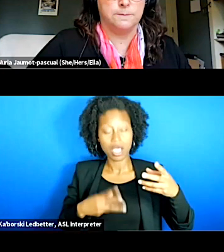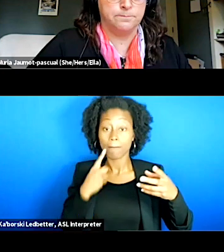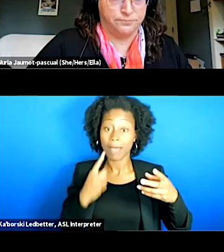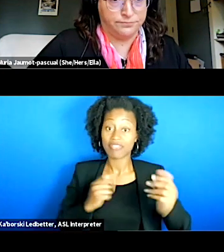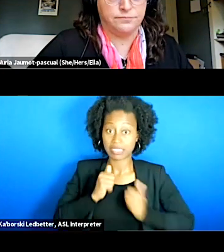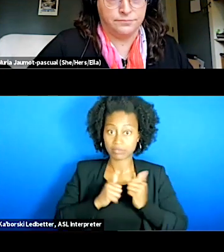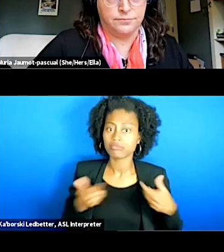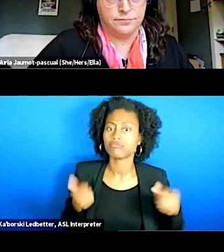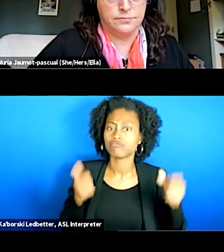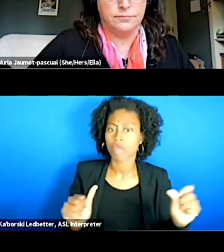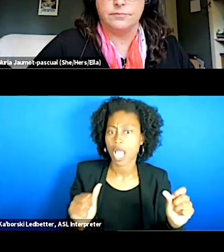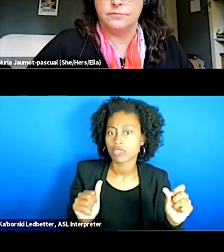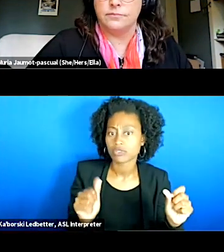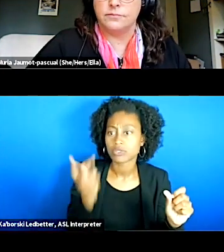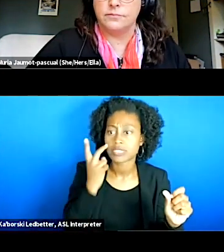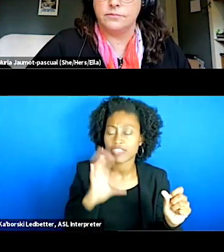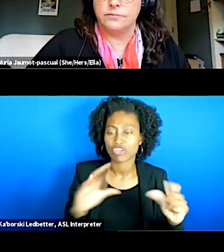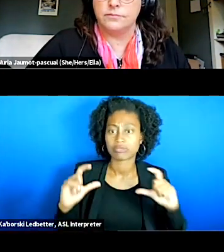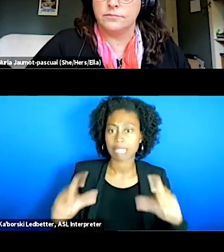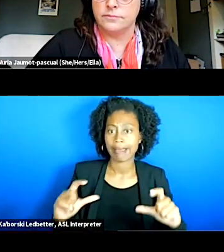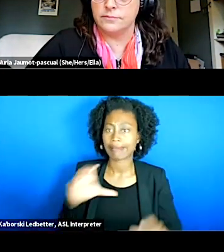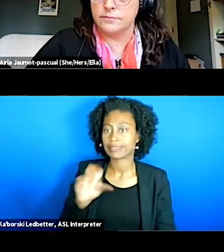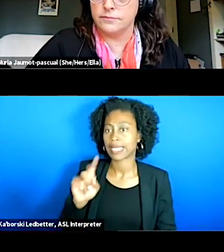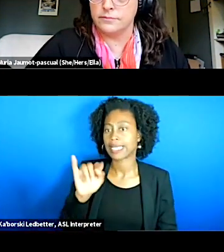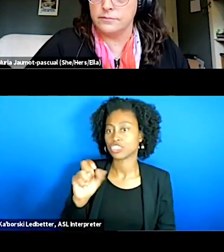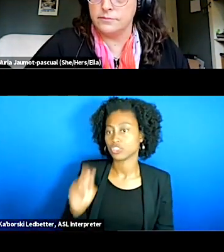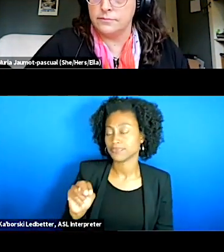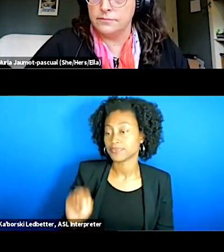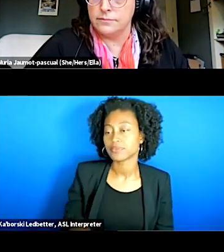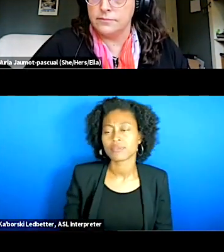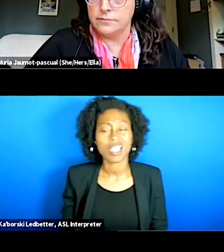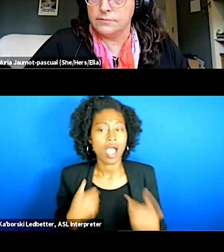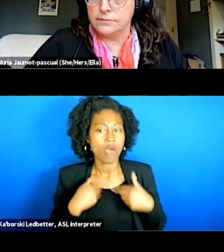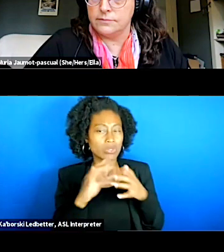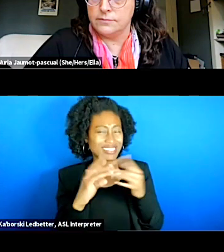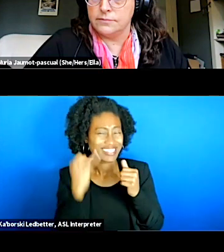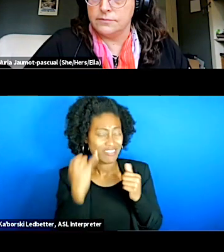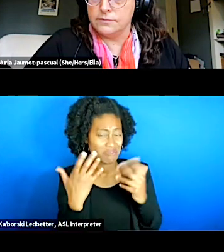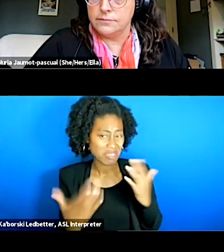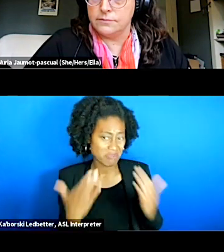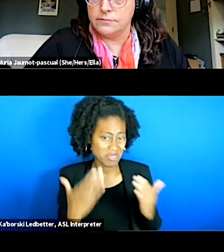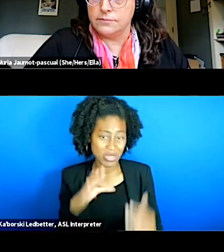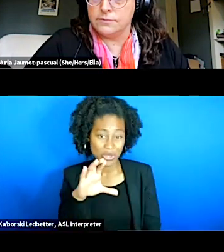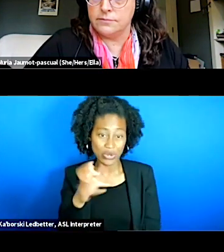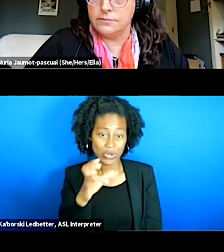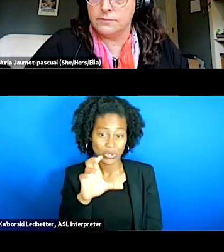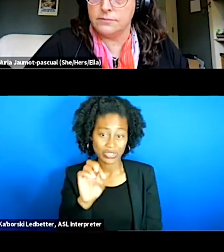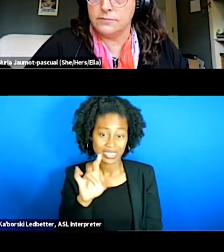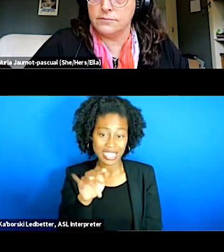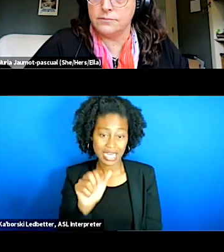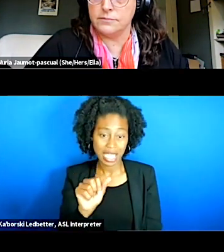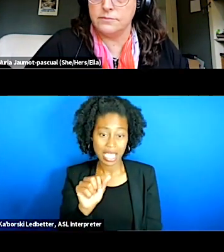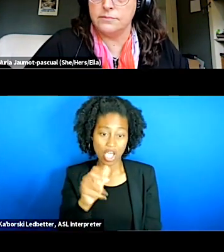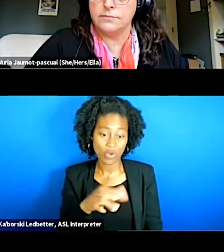not. I'll just say, and I this may have been touched upon by Christina already, but the beauty of forward snowballing is you